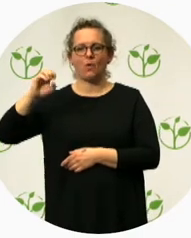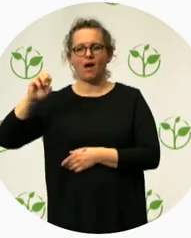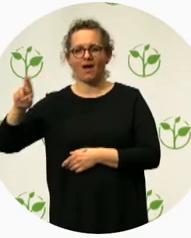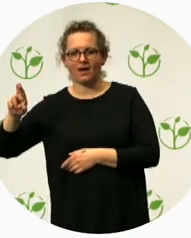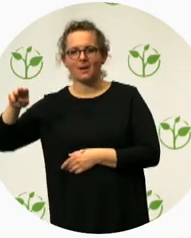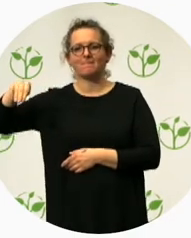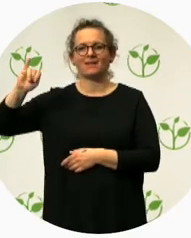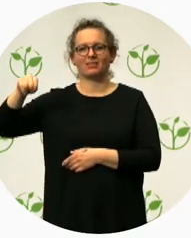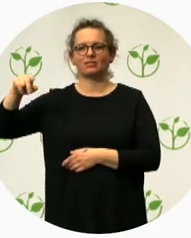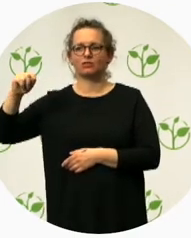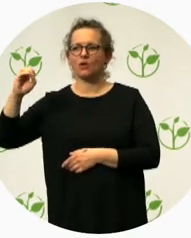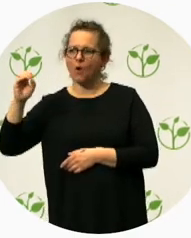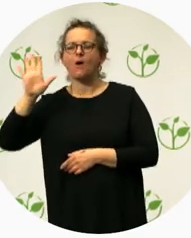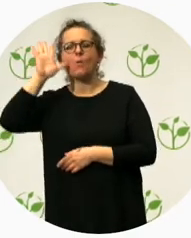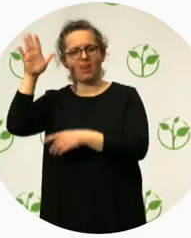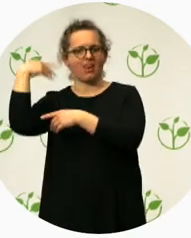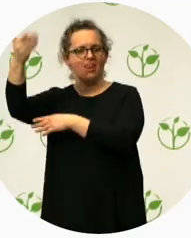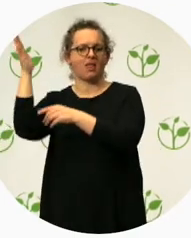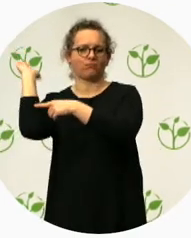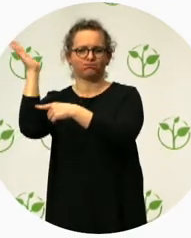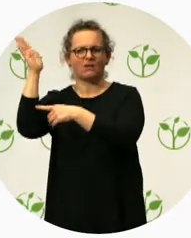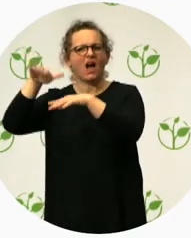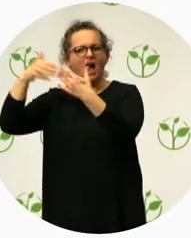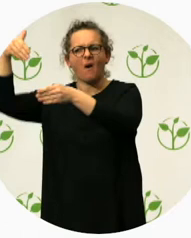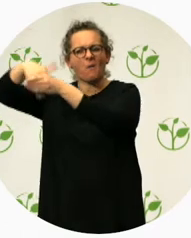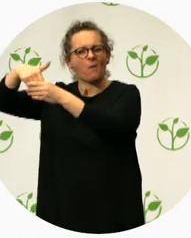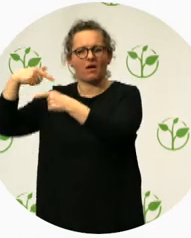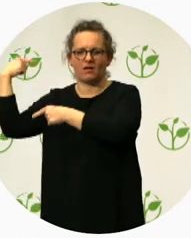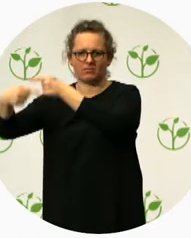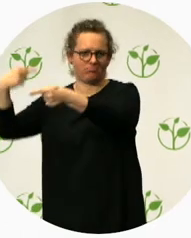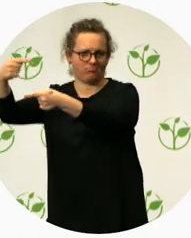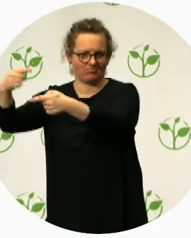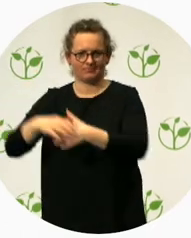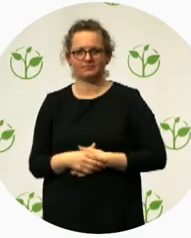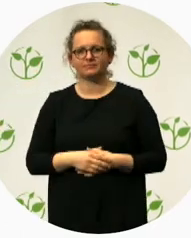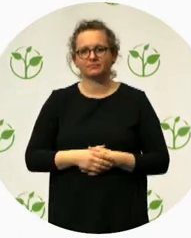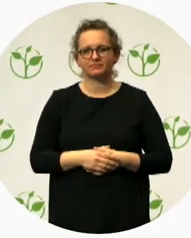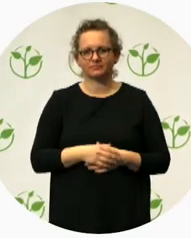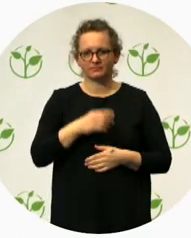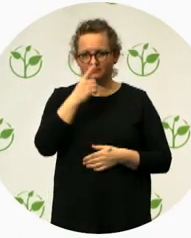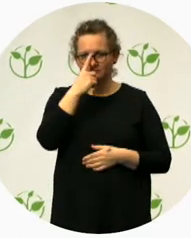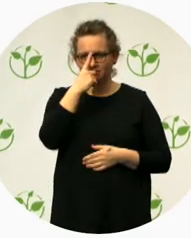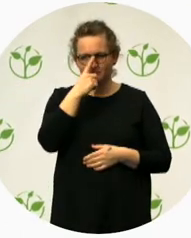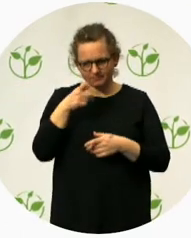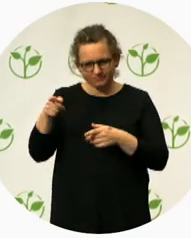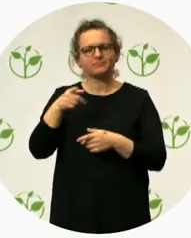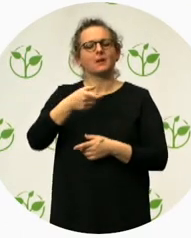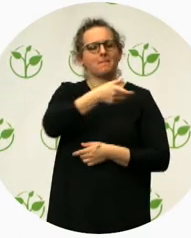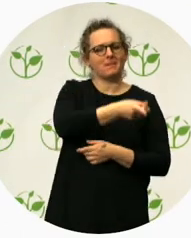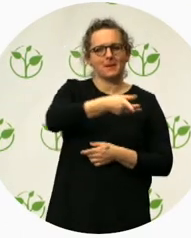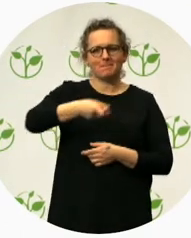Really interesting putting together accessible PowerPoints. Because Microsoft are now utilizing AI